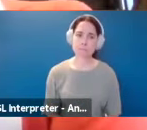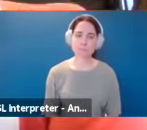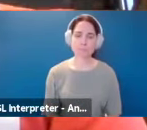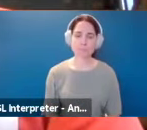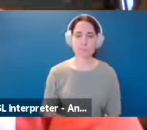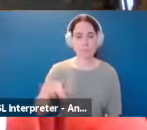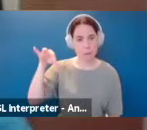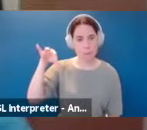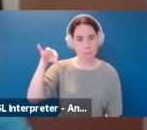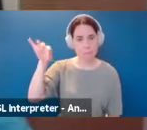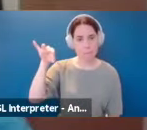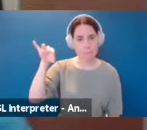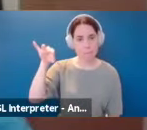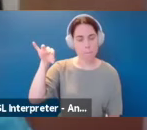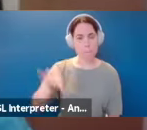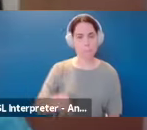Thank you.